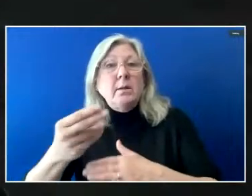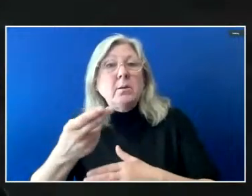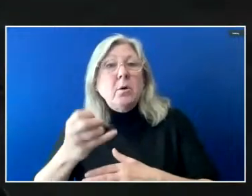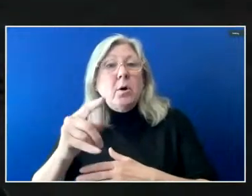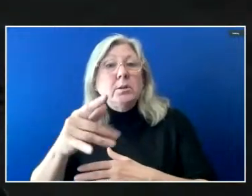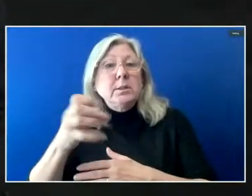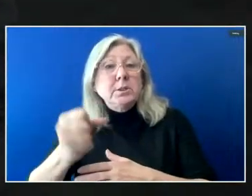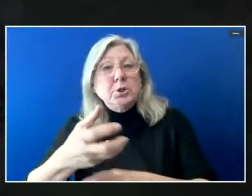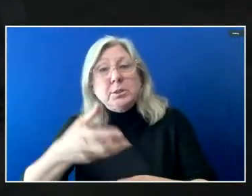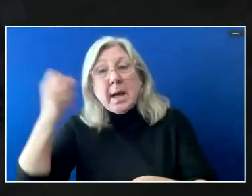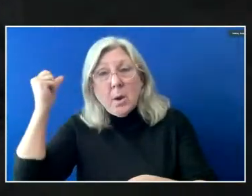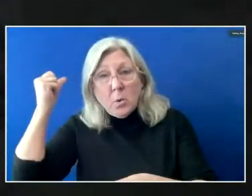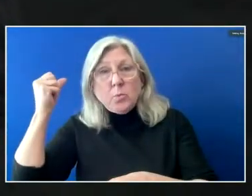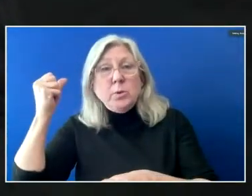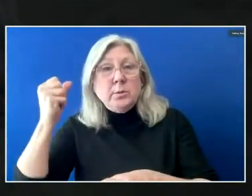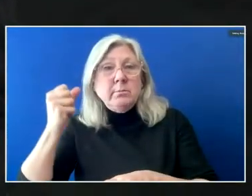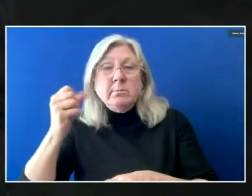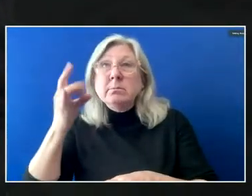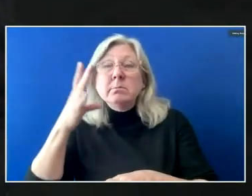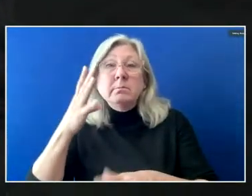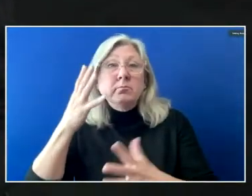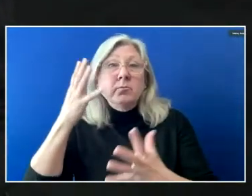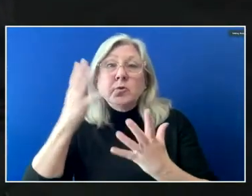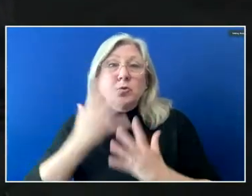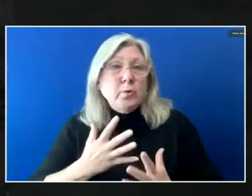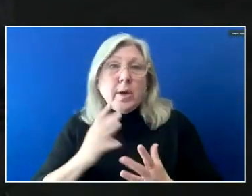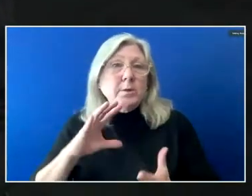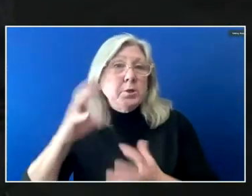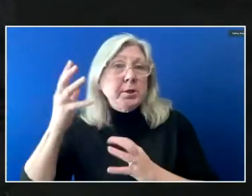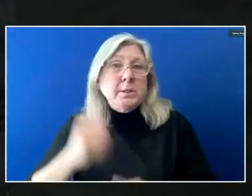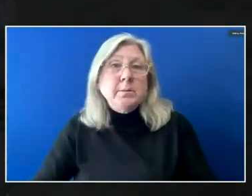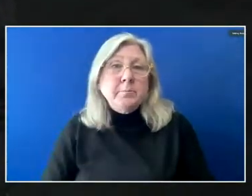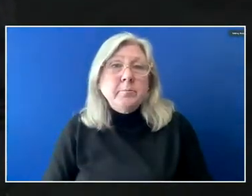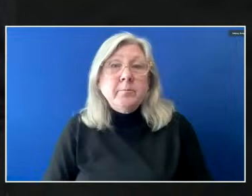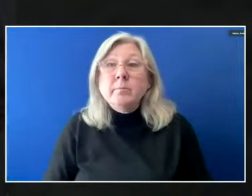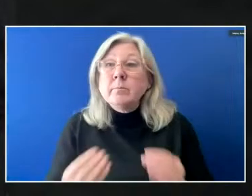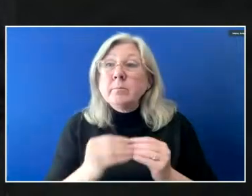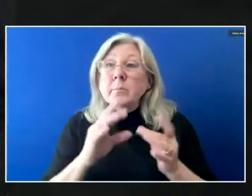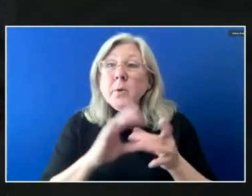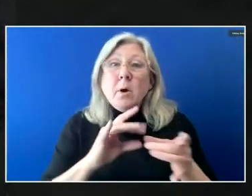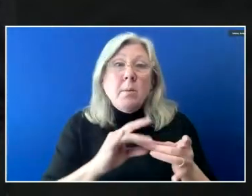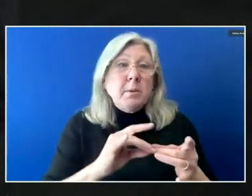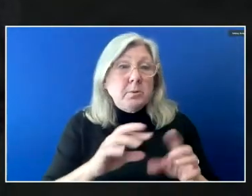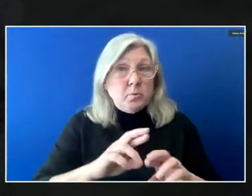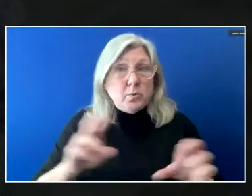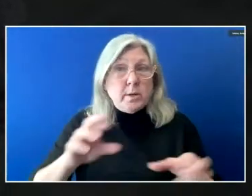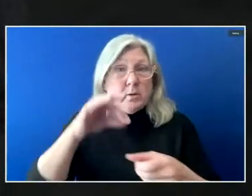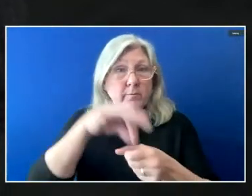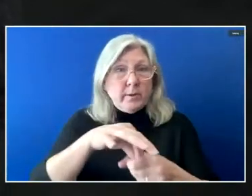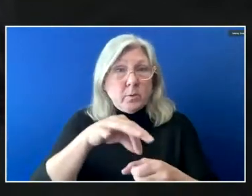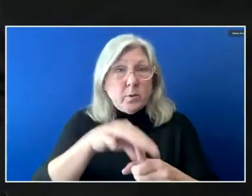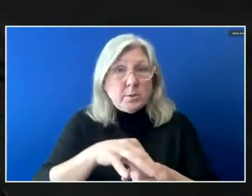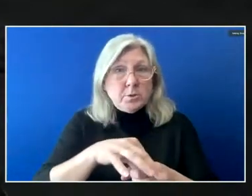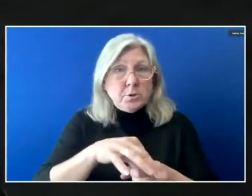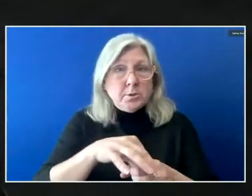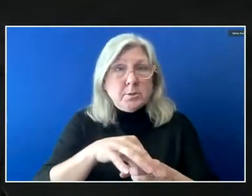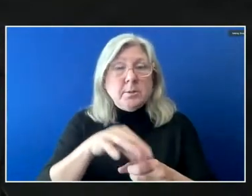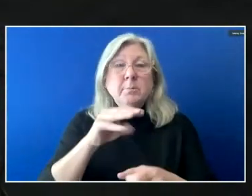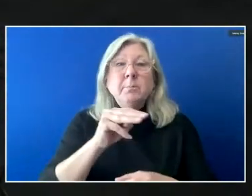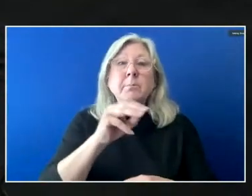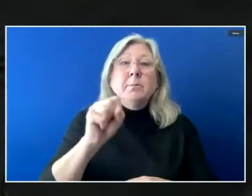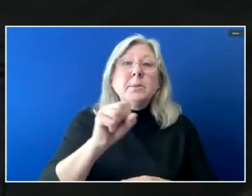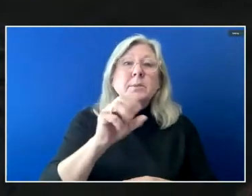tragedy any further comments are you ready for the question M